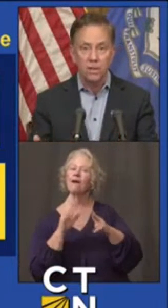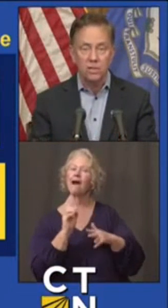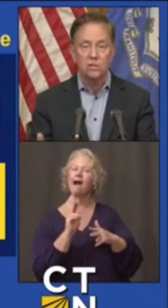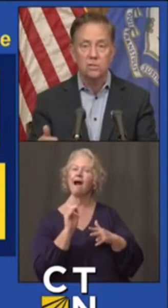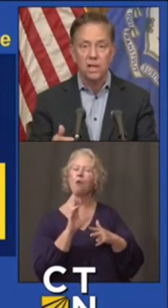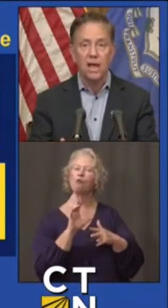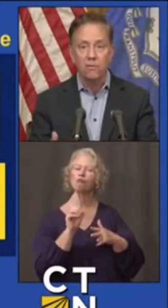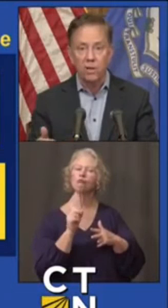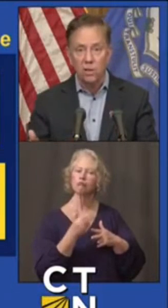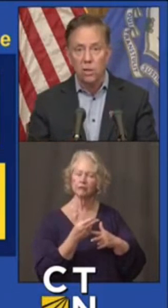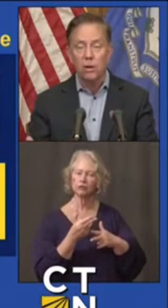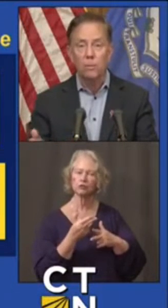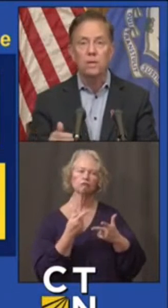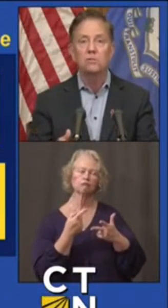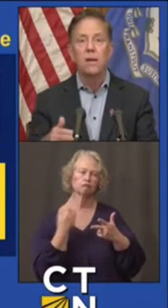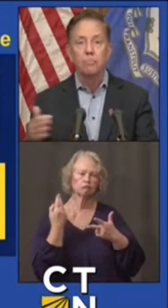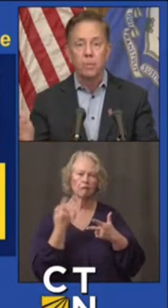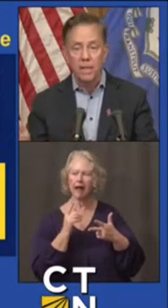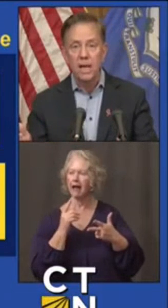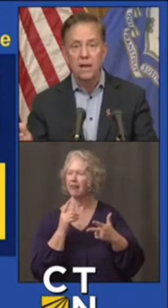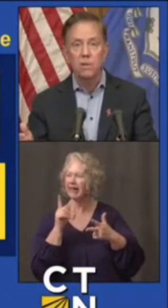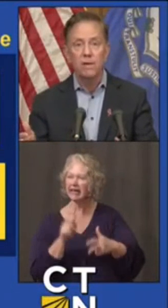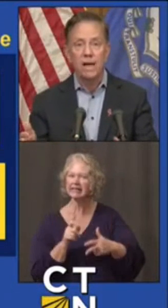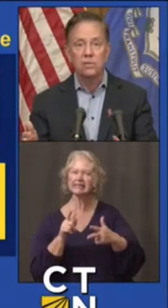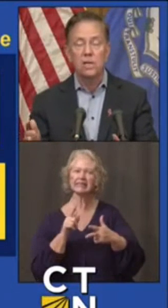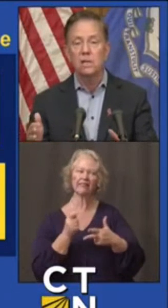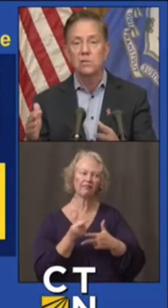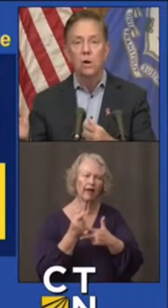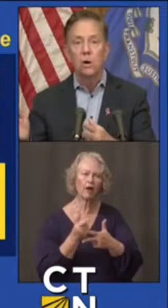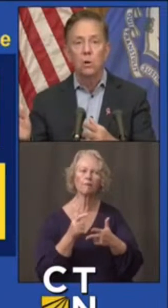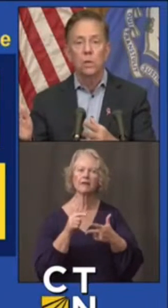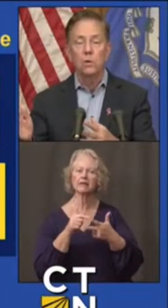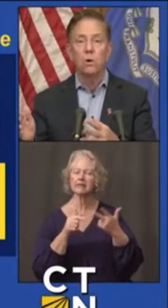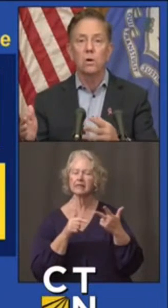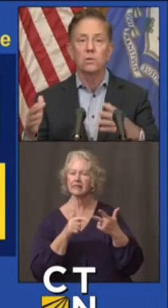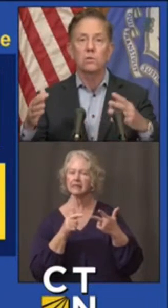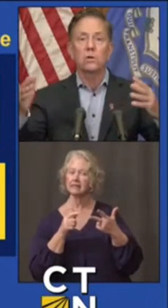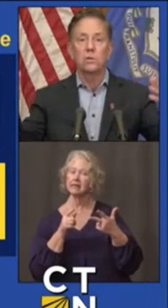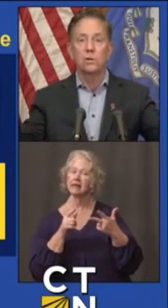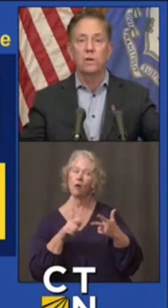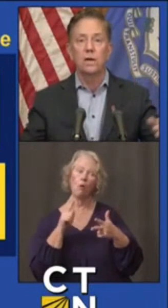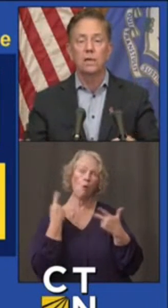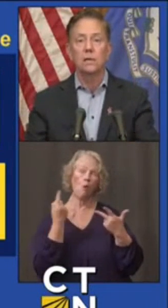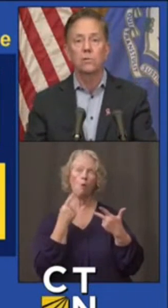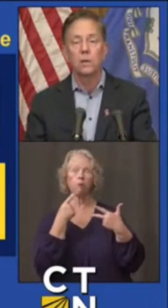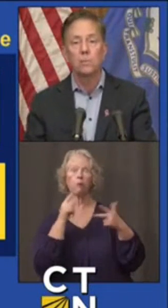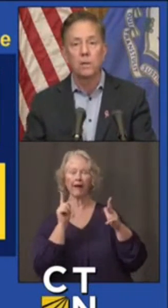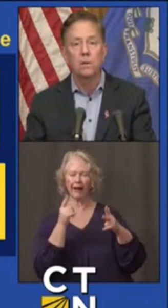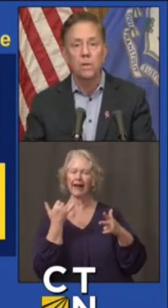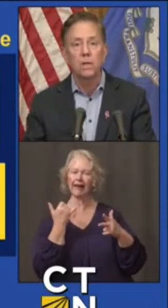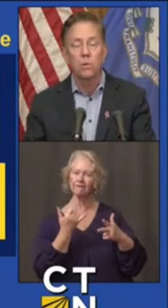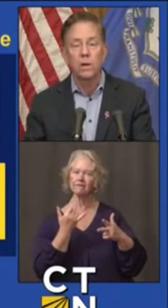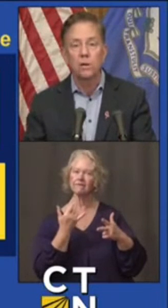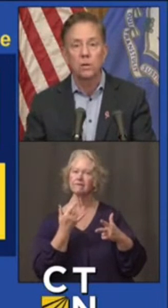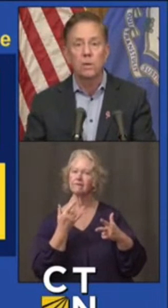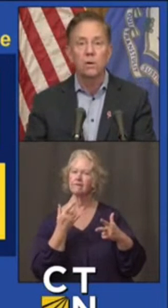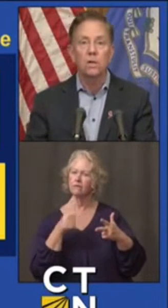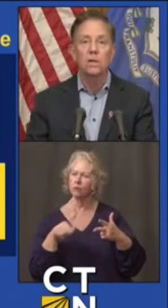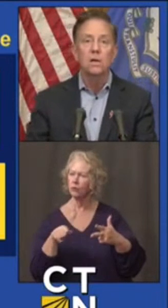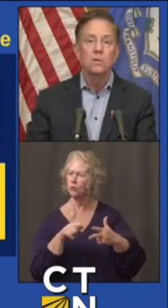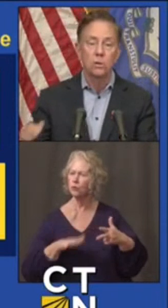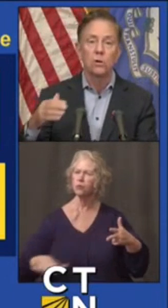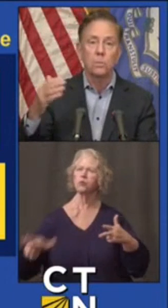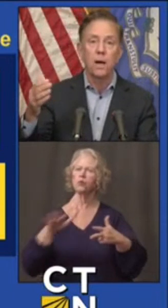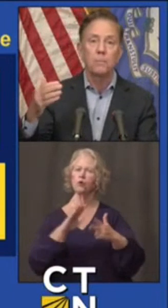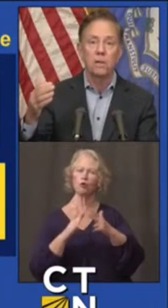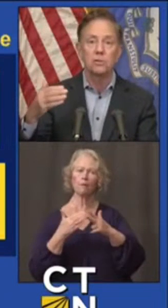the testing, having the therapies, and then having the vaccines only works as long as you've got credibility within the greater community so